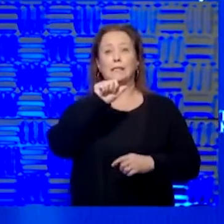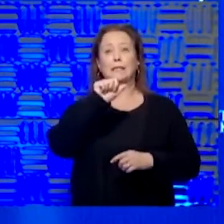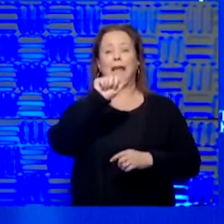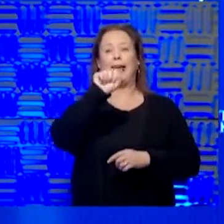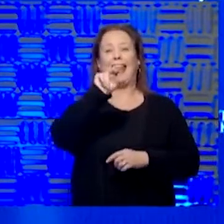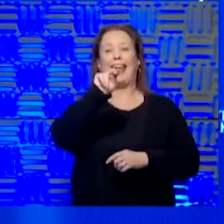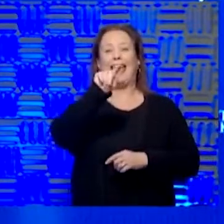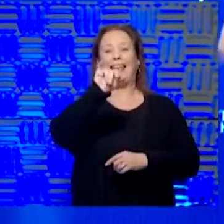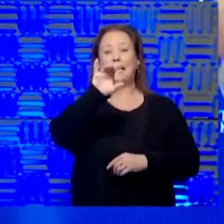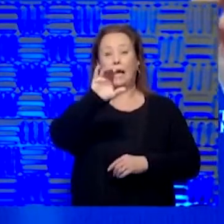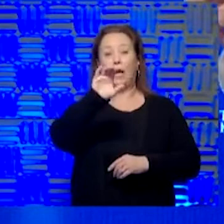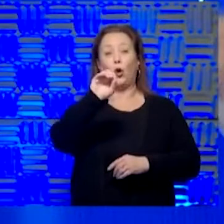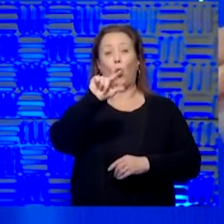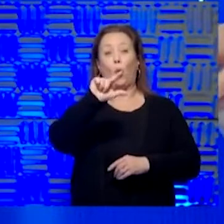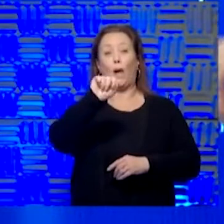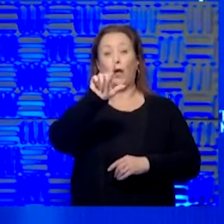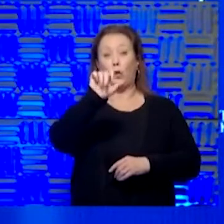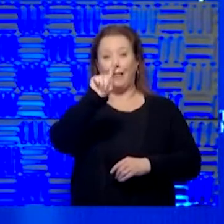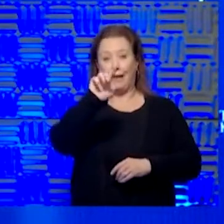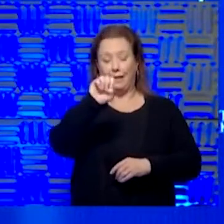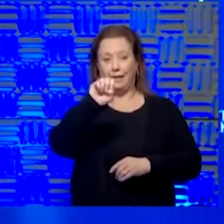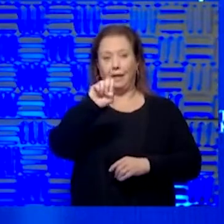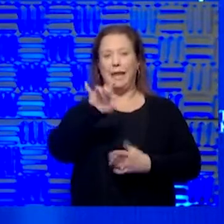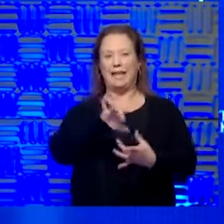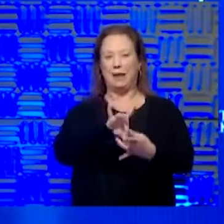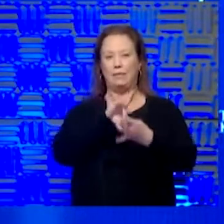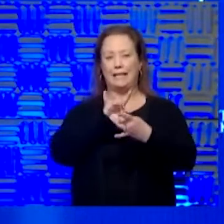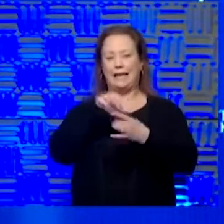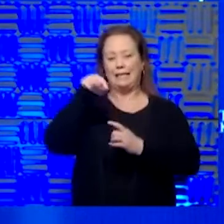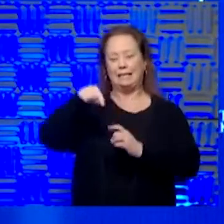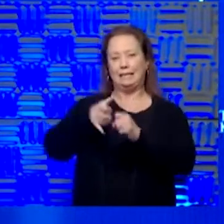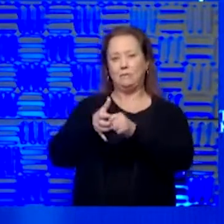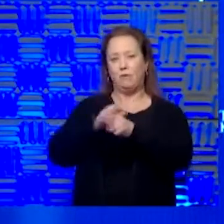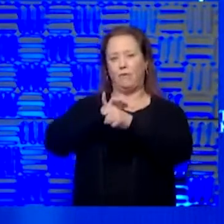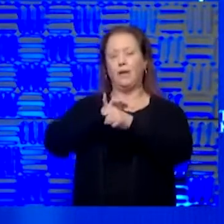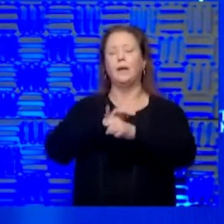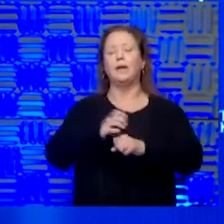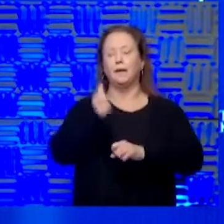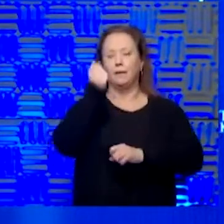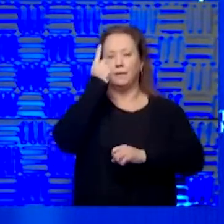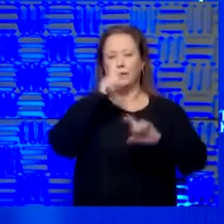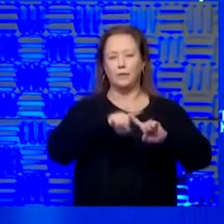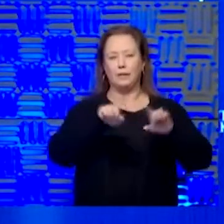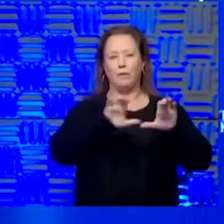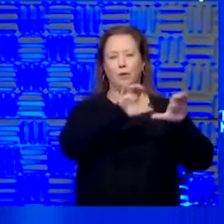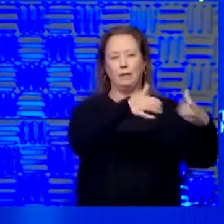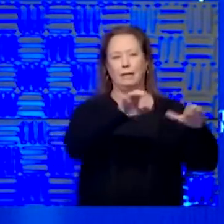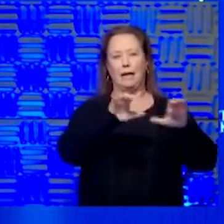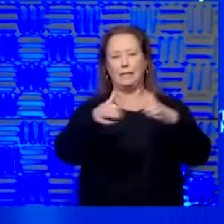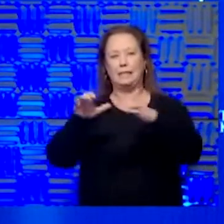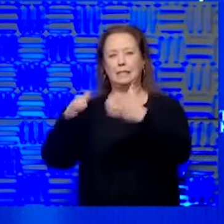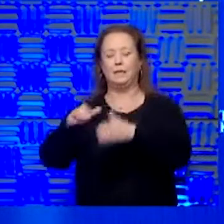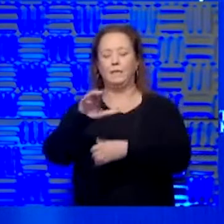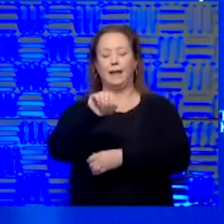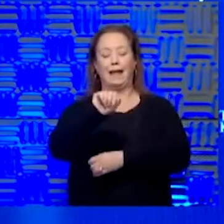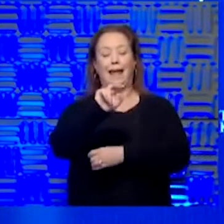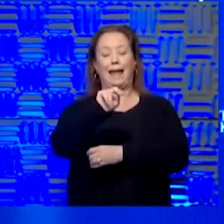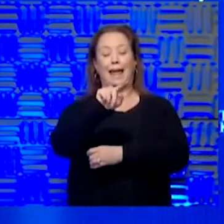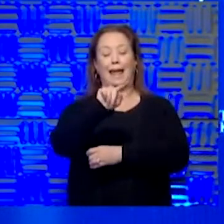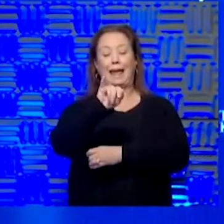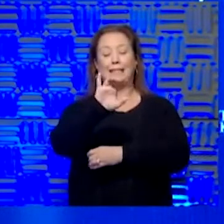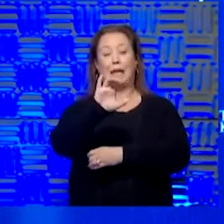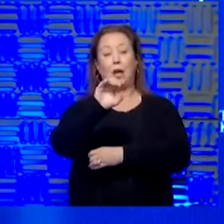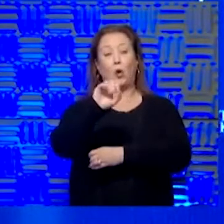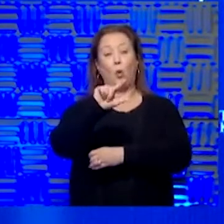anticoagulation in what this disease does. And so really there's a different classes of anticoagulation that will work better in this